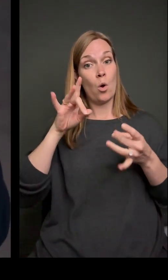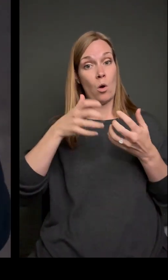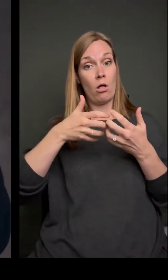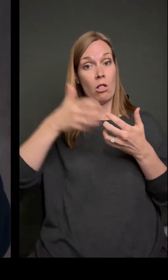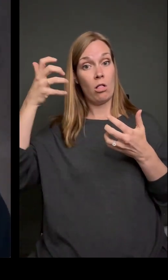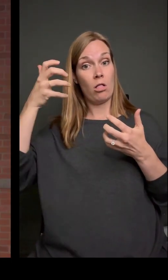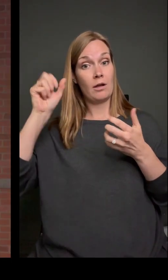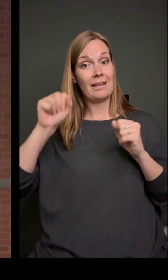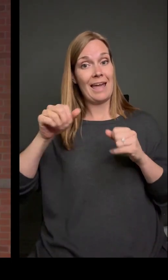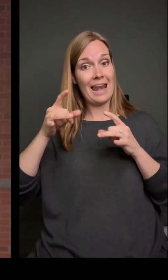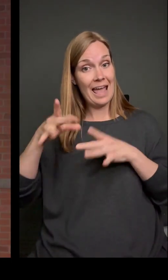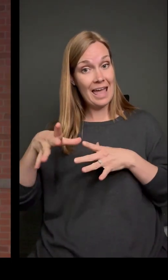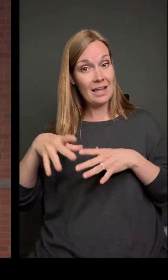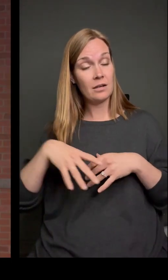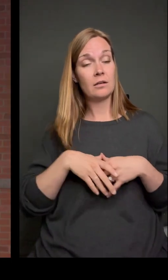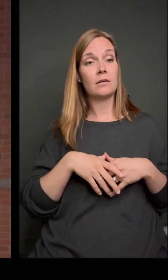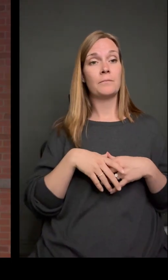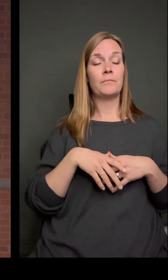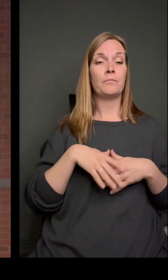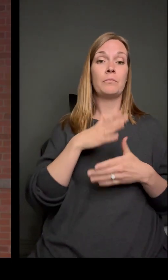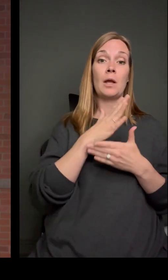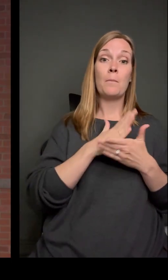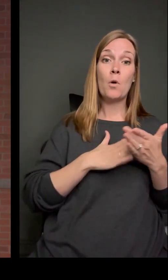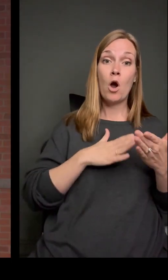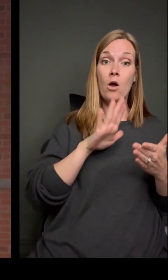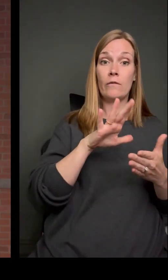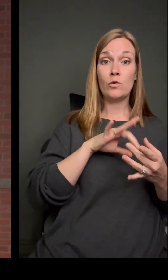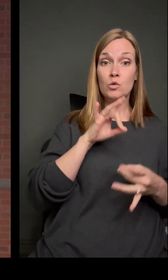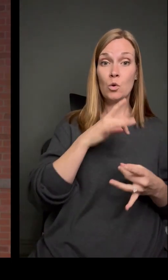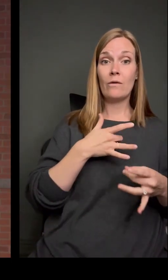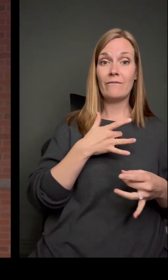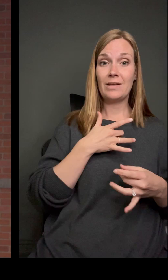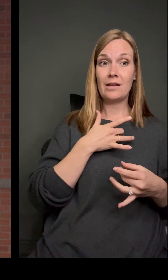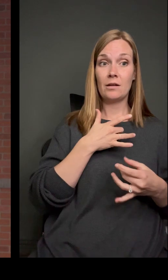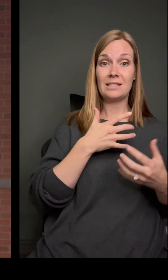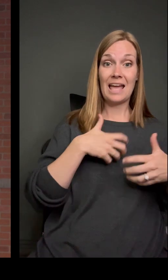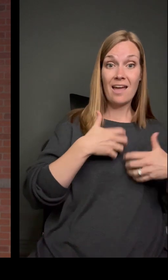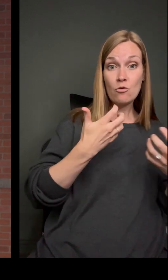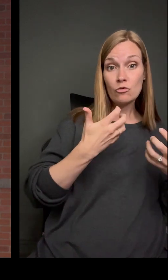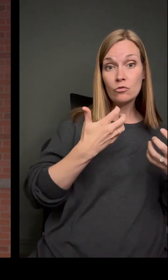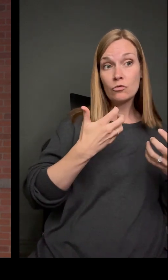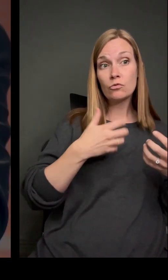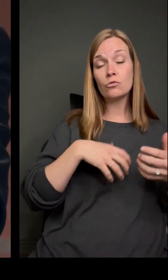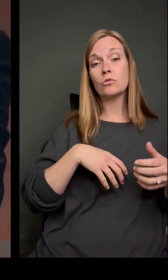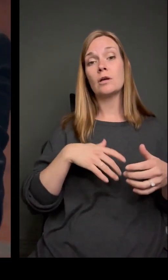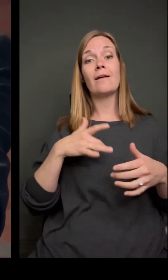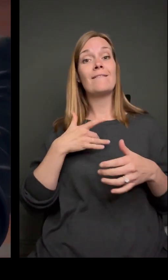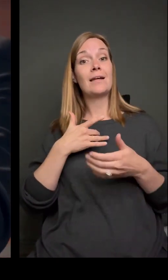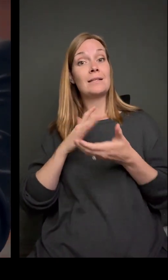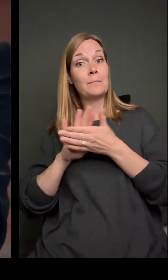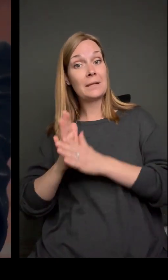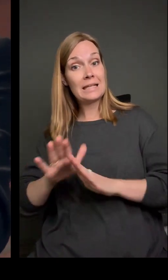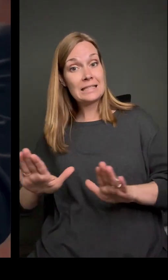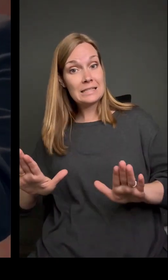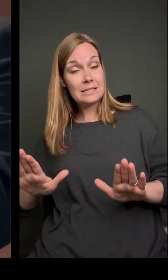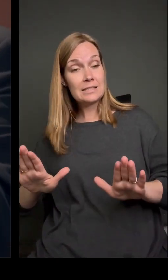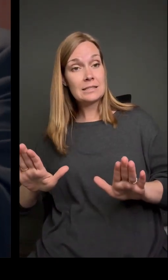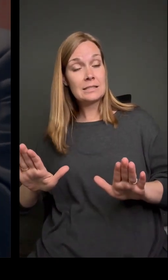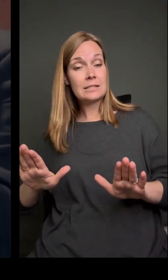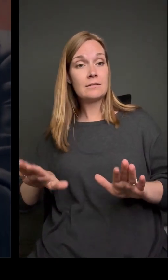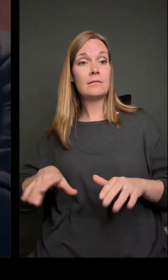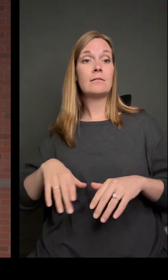hate. The part of the soul that experiences anger, but a corresponding part of the soul that experiences peace,